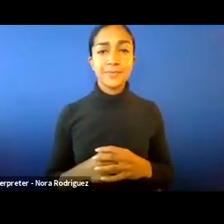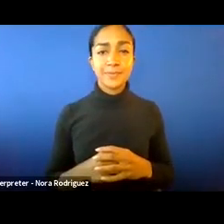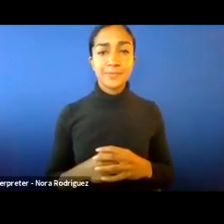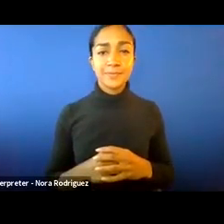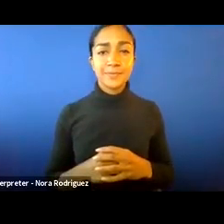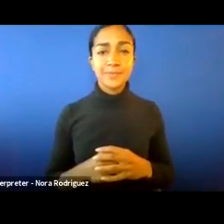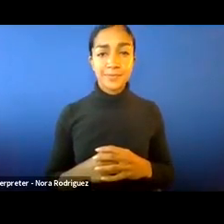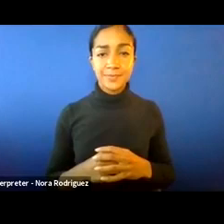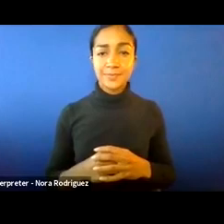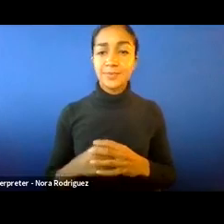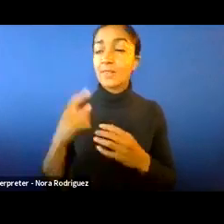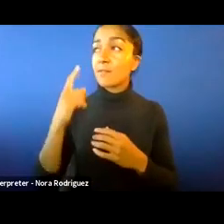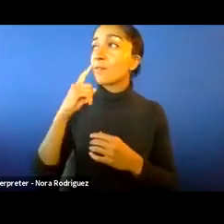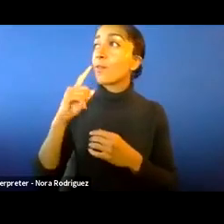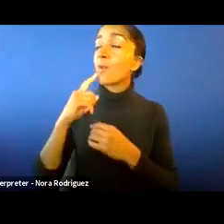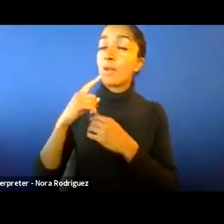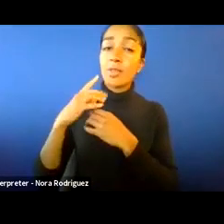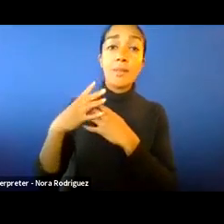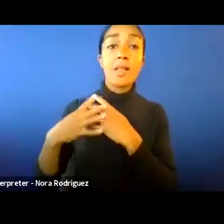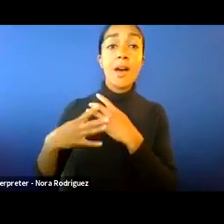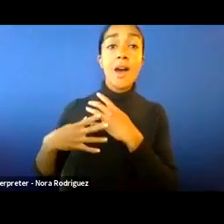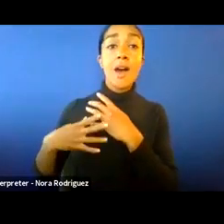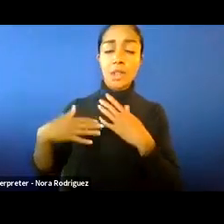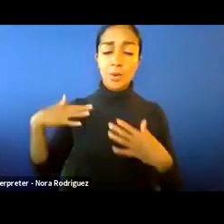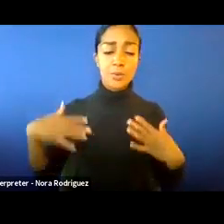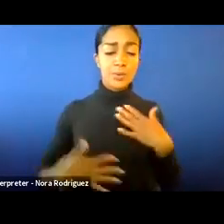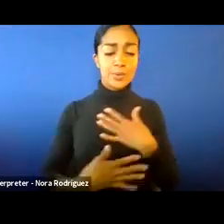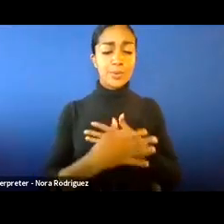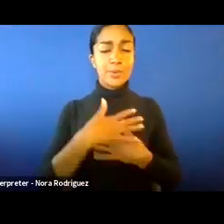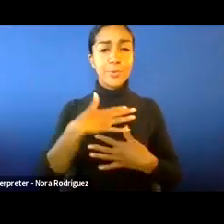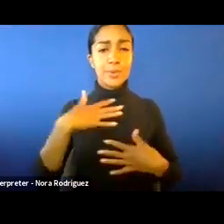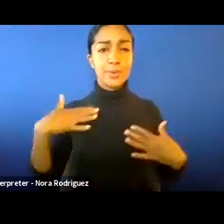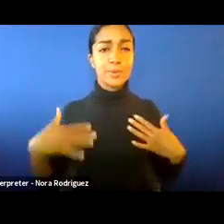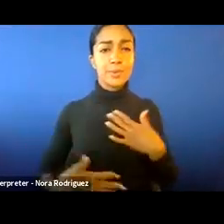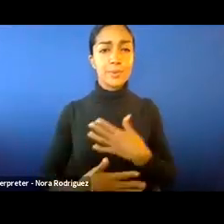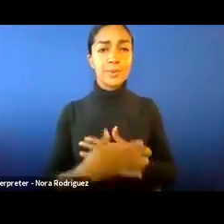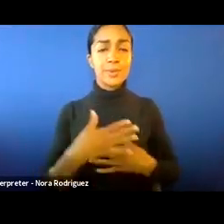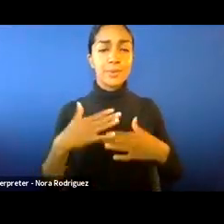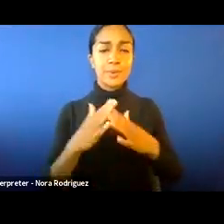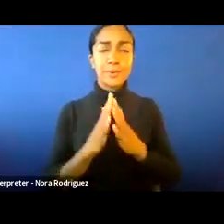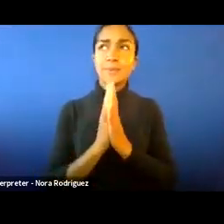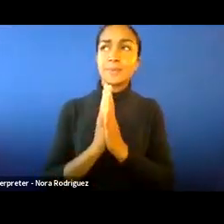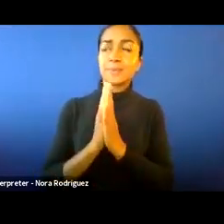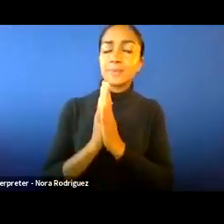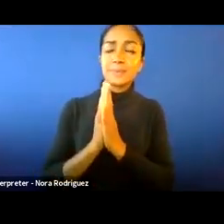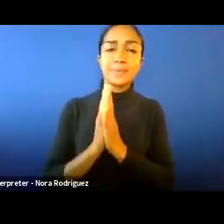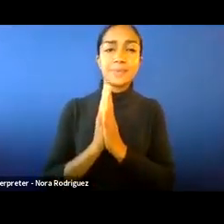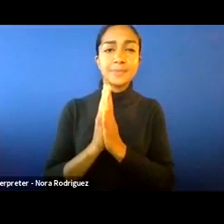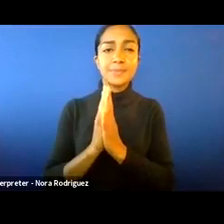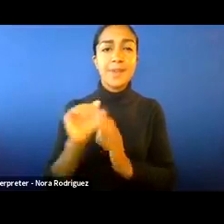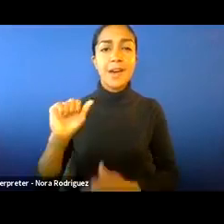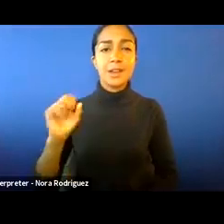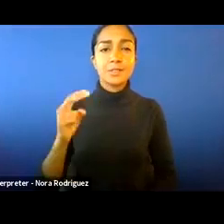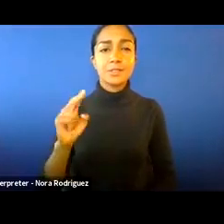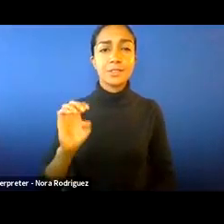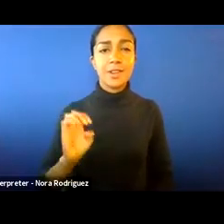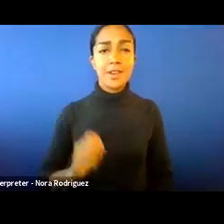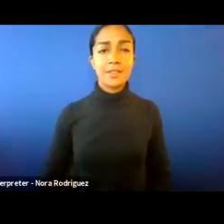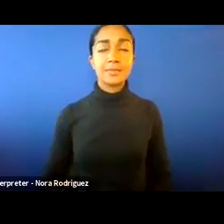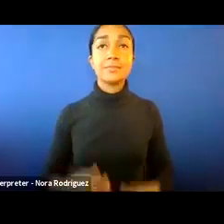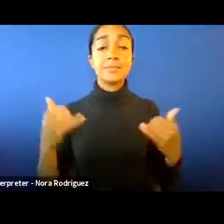and for the blood which courses through our veins, Ashe. We turn now and face the north.